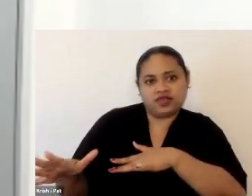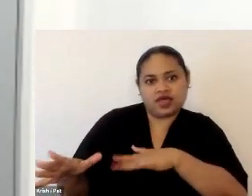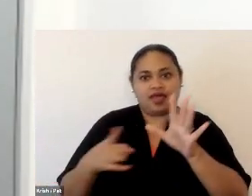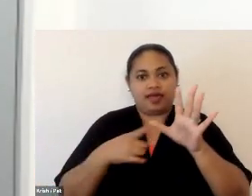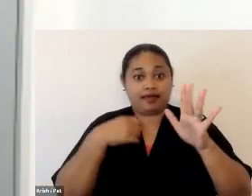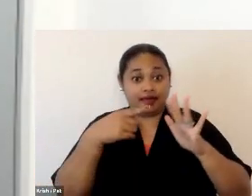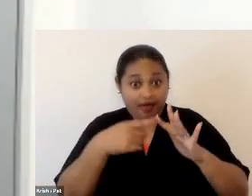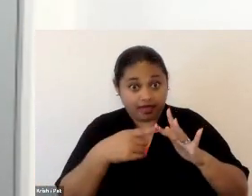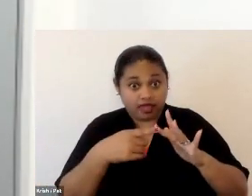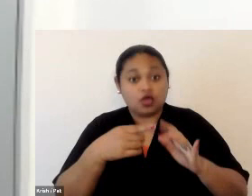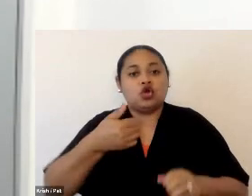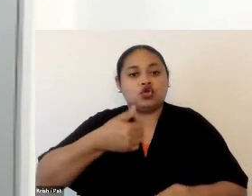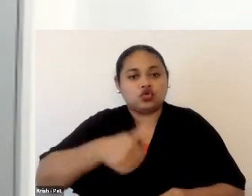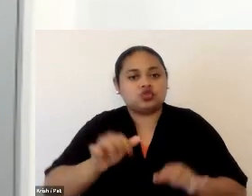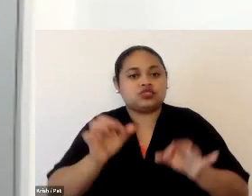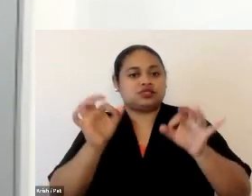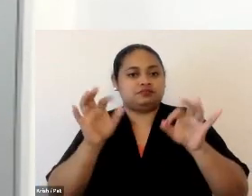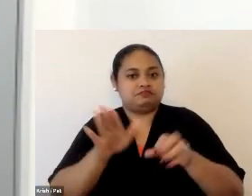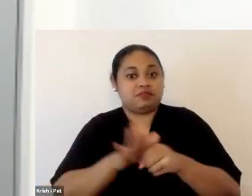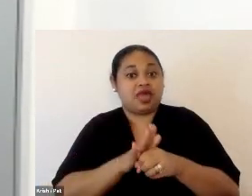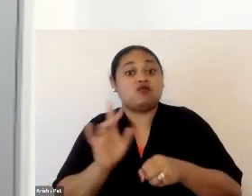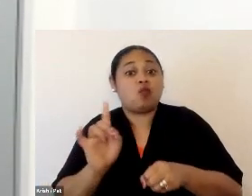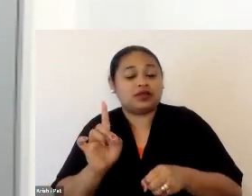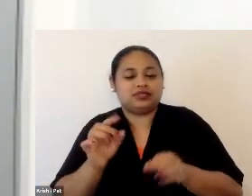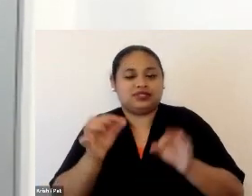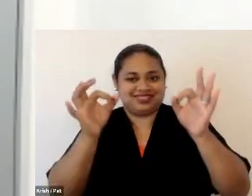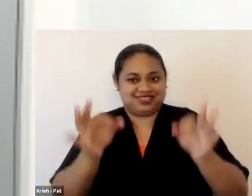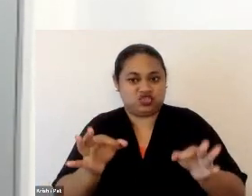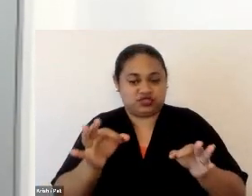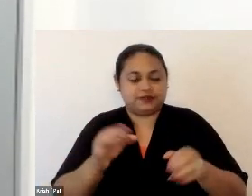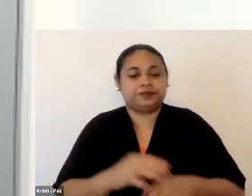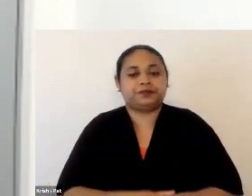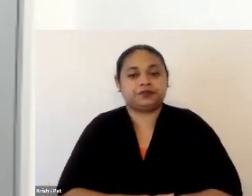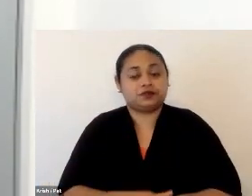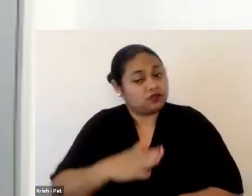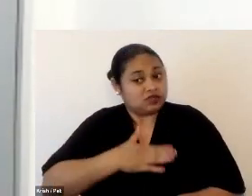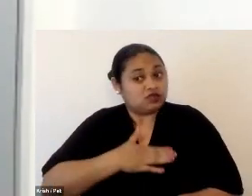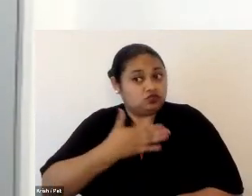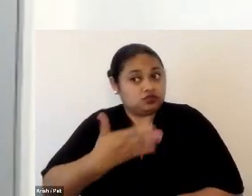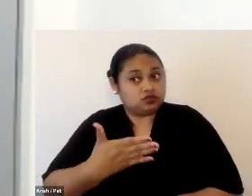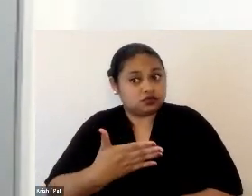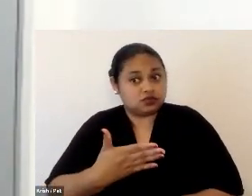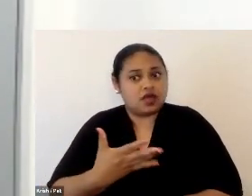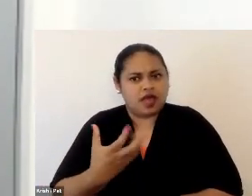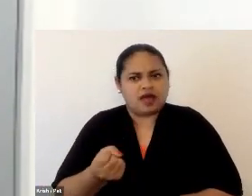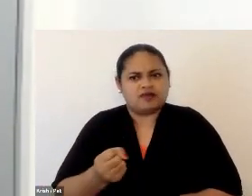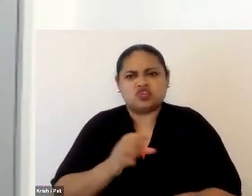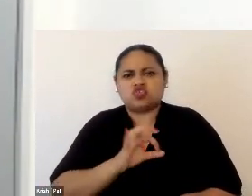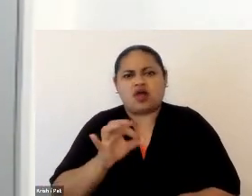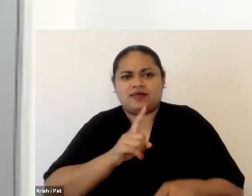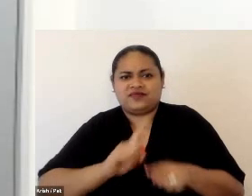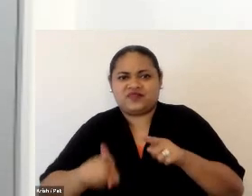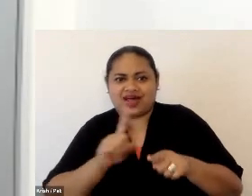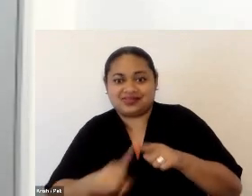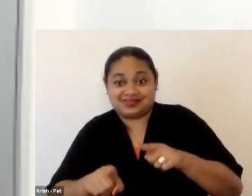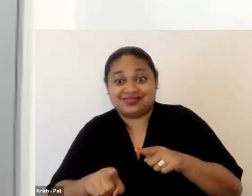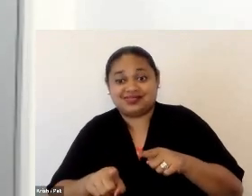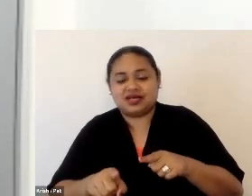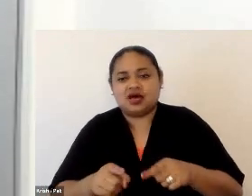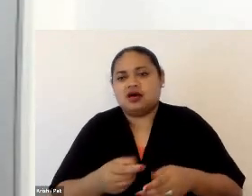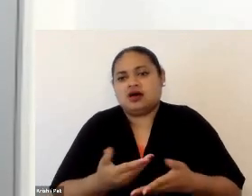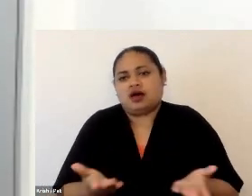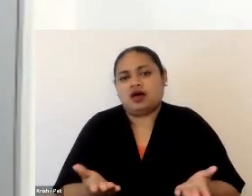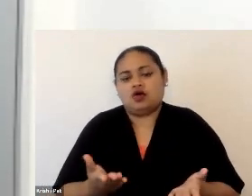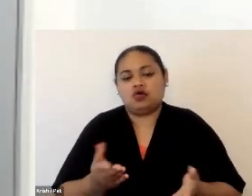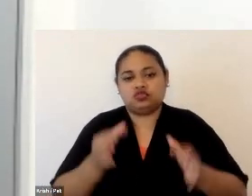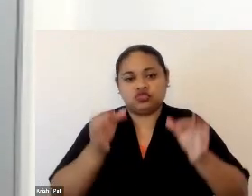and its use in decision-making. It was interesting that they were generally not too fussed about whether decisions that are